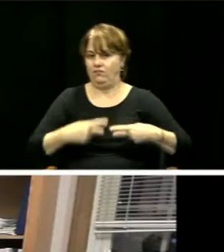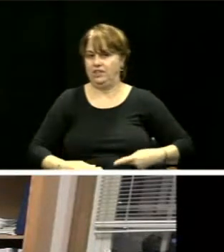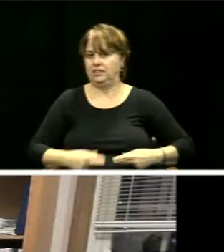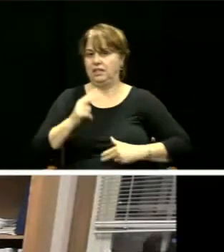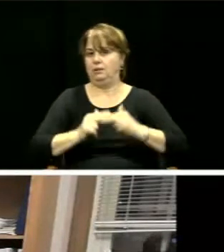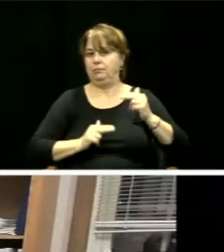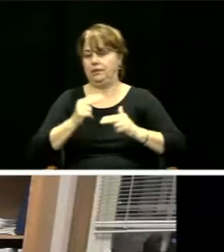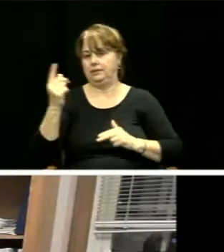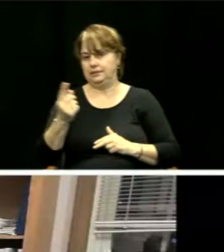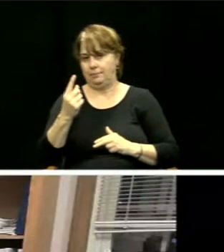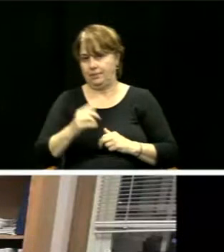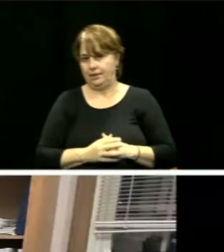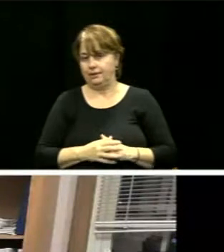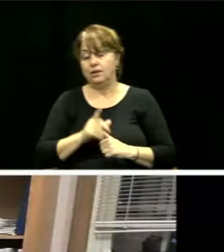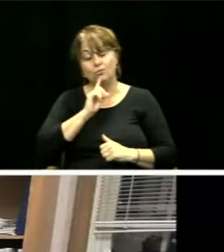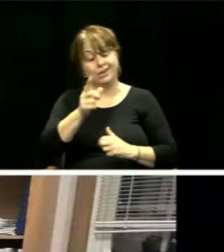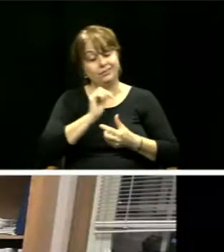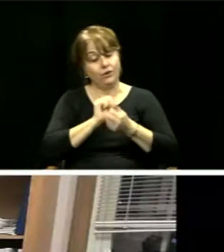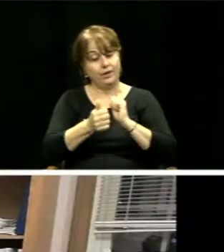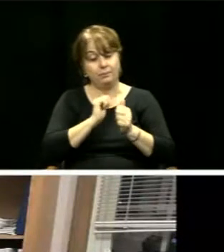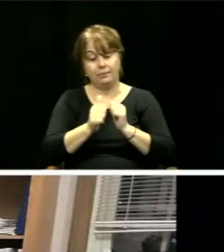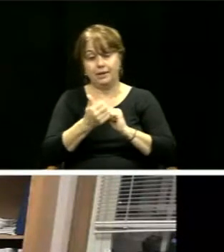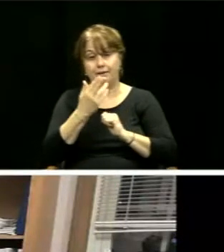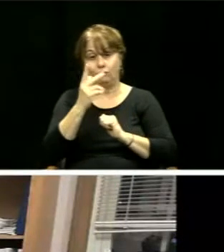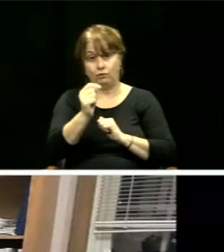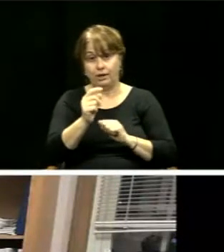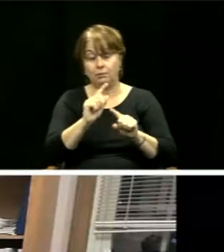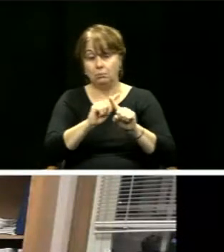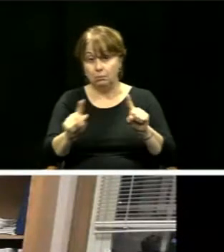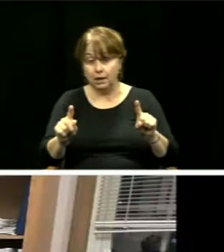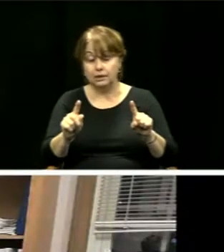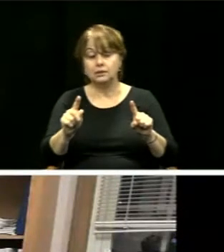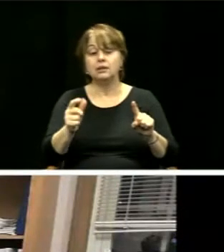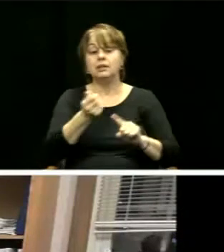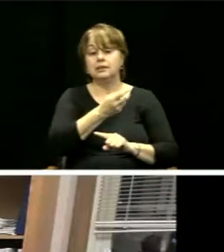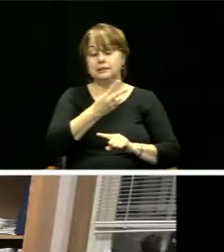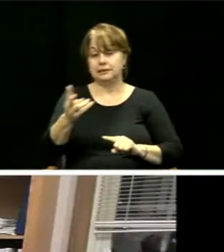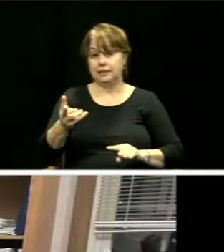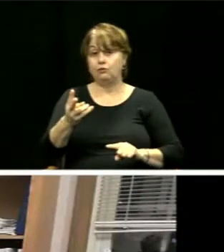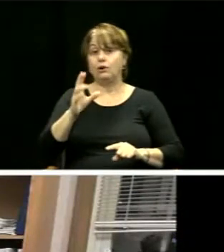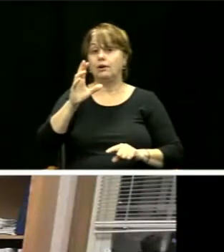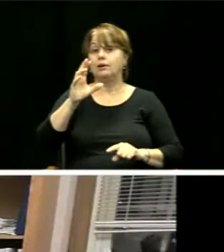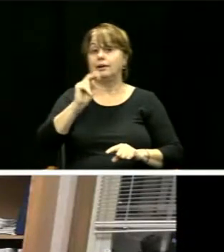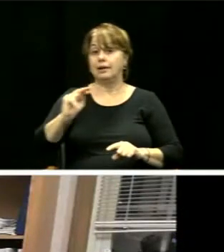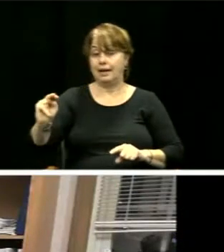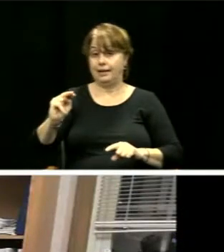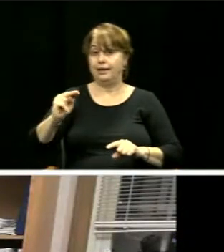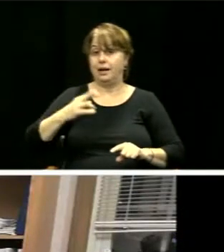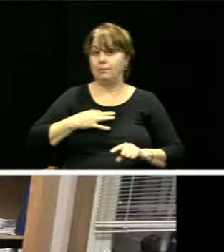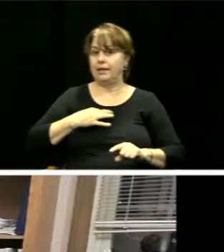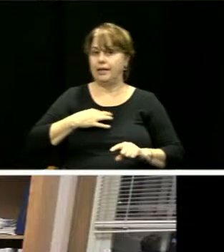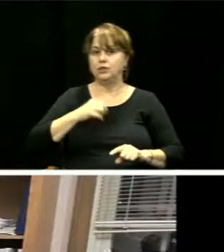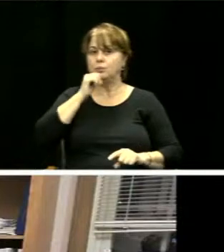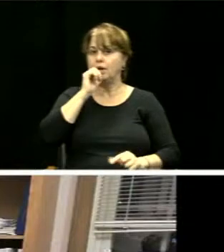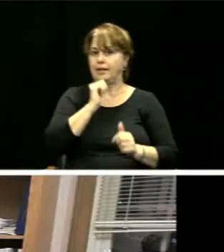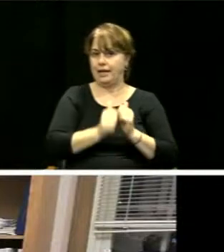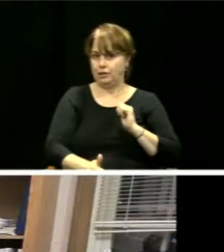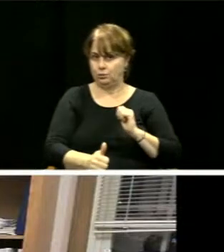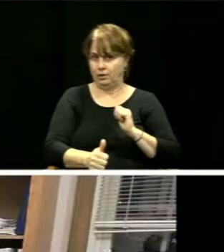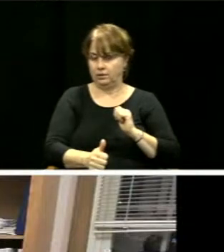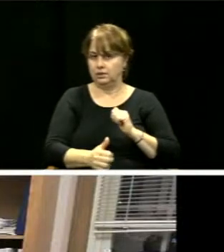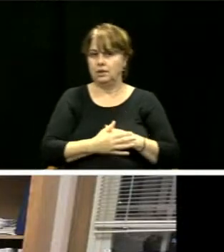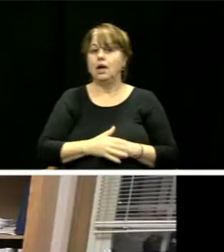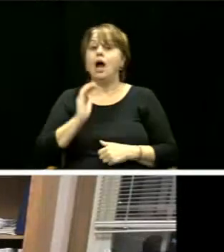are competitive grants. However, a number of the Connecticut applications were deemed ineligible. Ours was not. They deemed